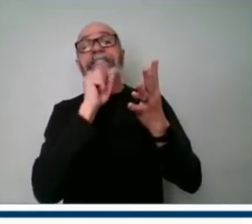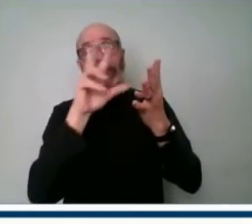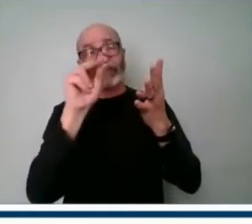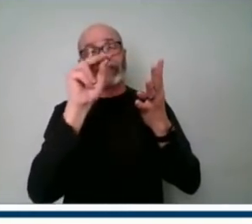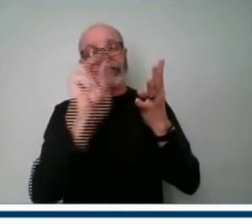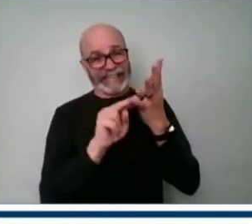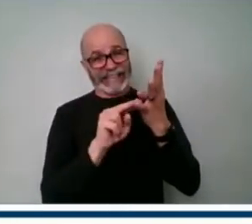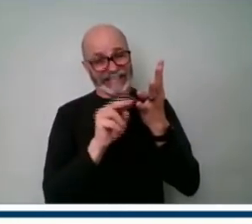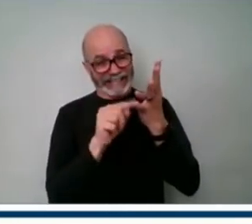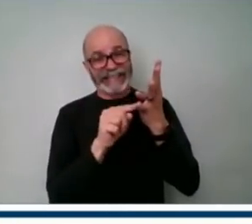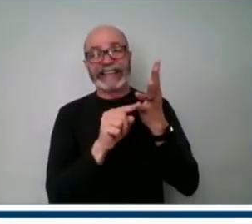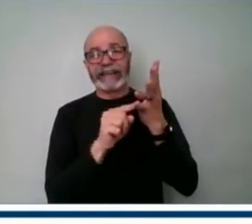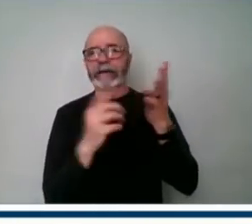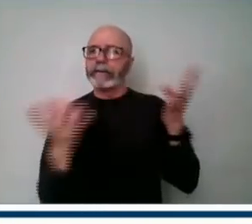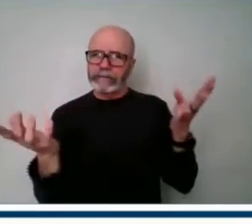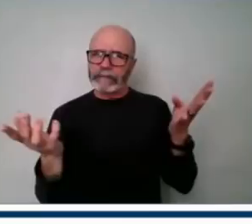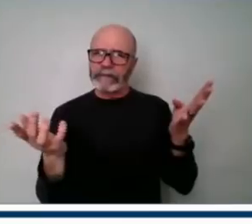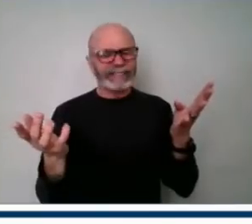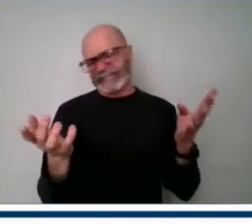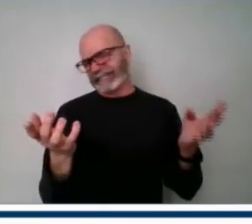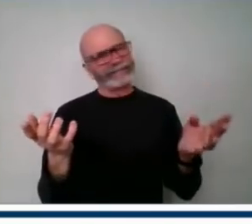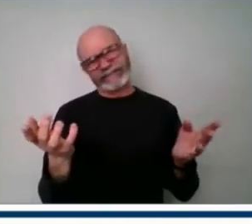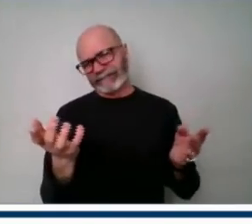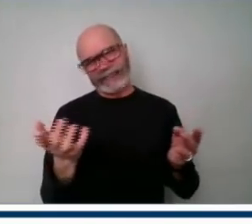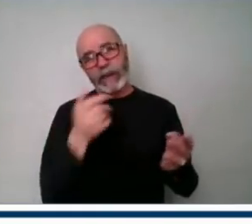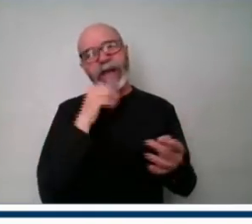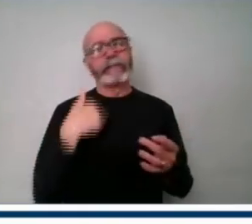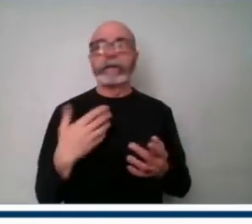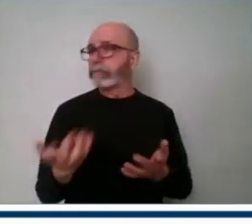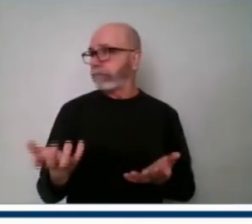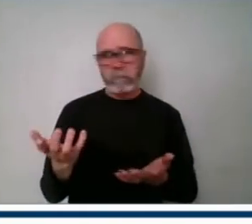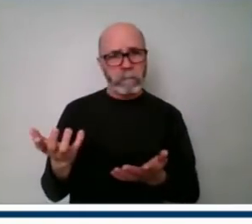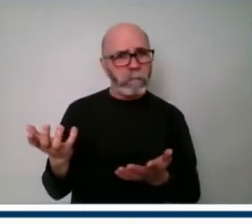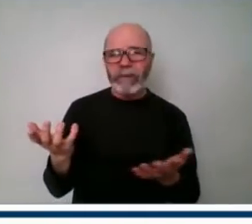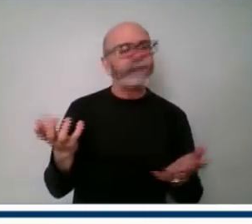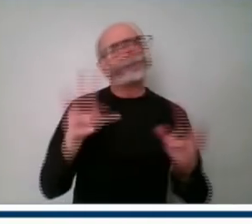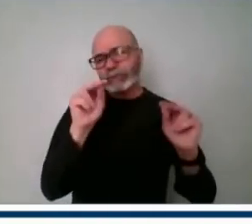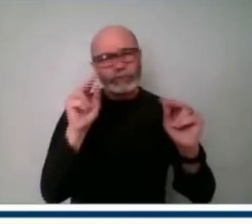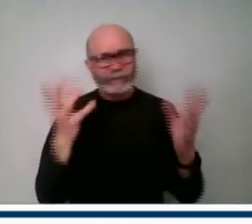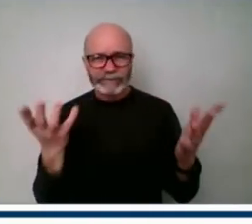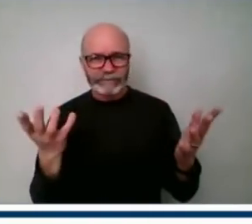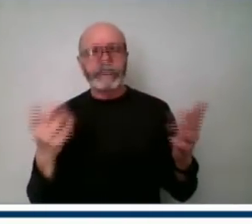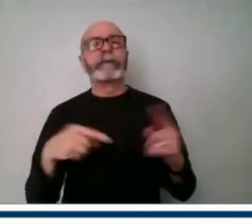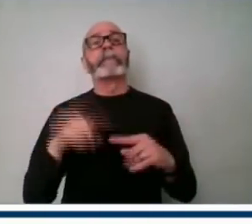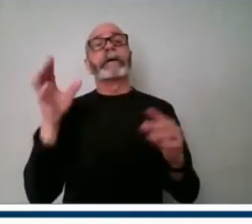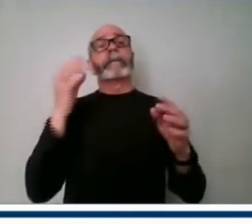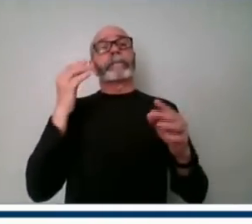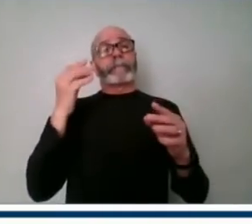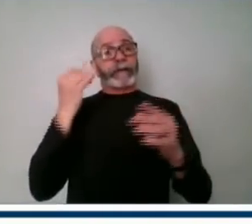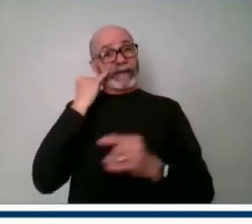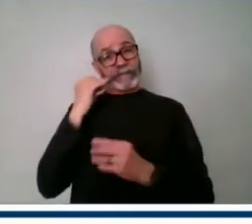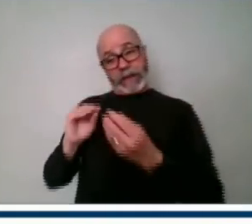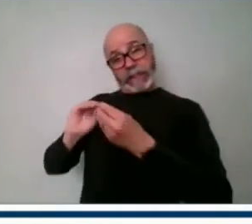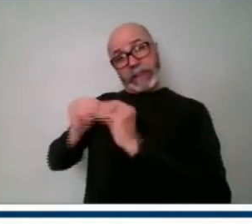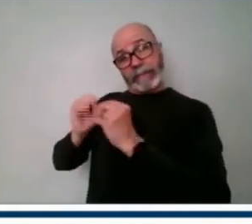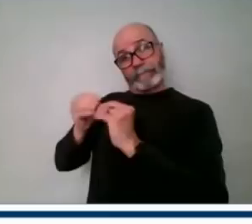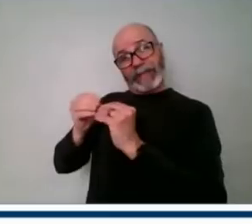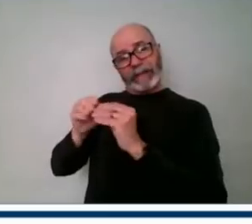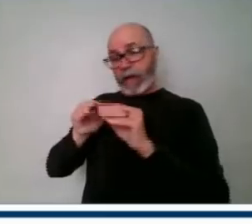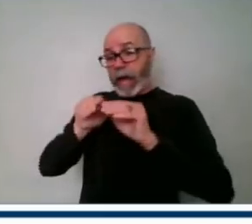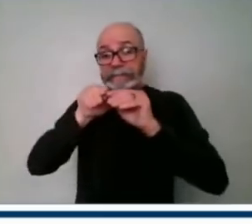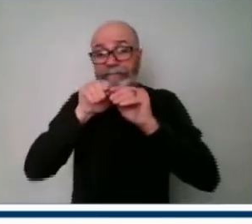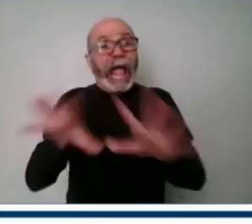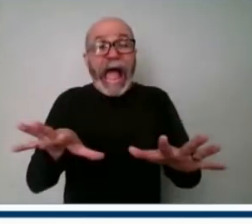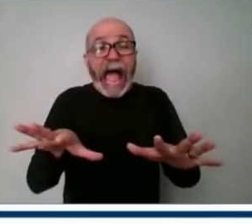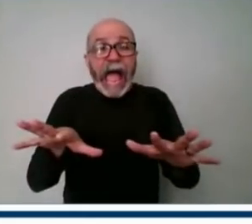substantive risks by us following an age-based approach. If our epidemiology changes, then we may have to switch. But this is the